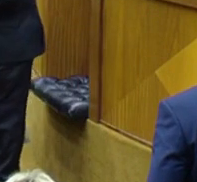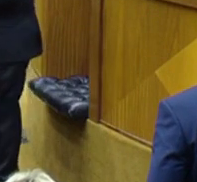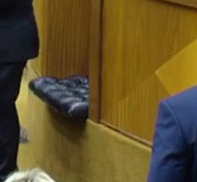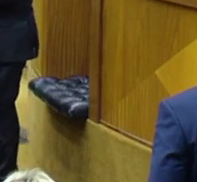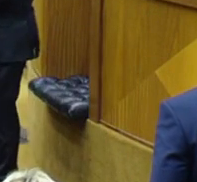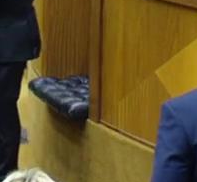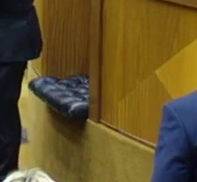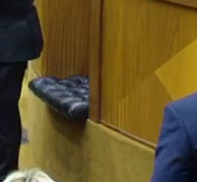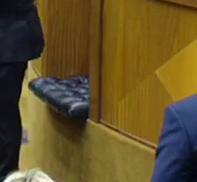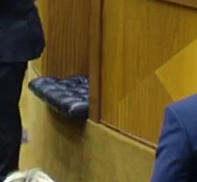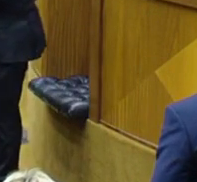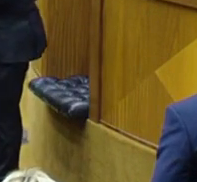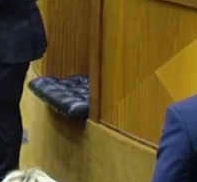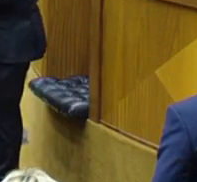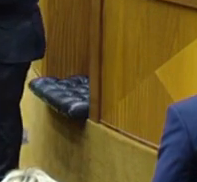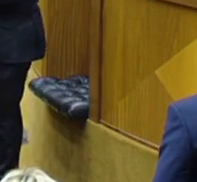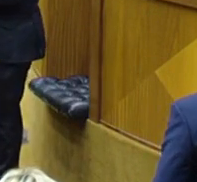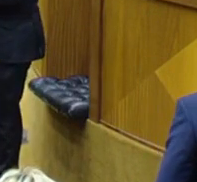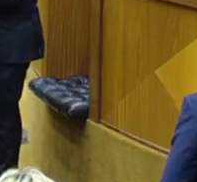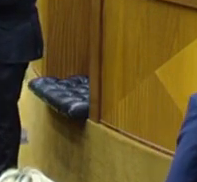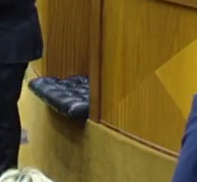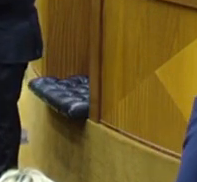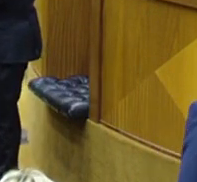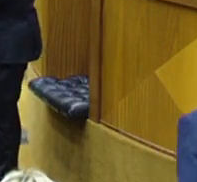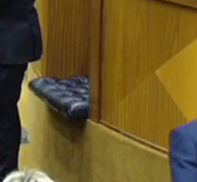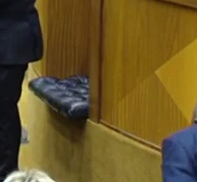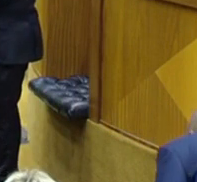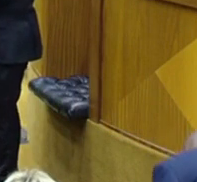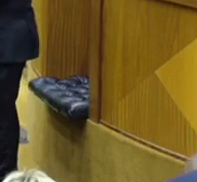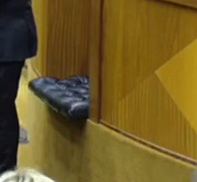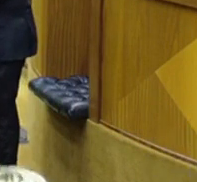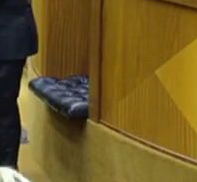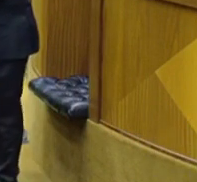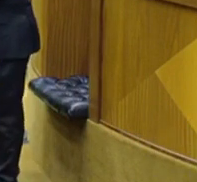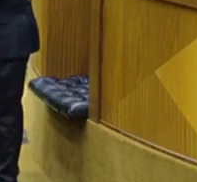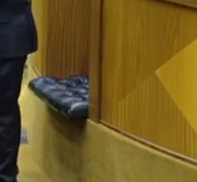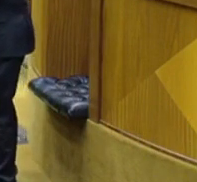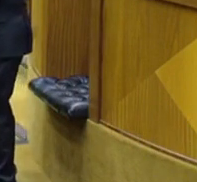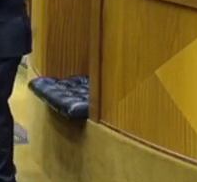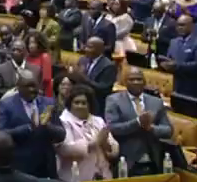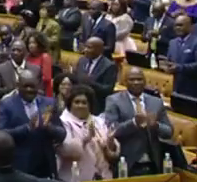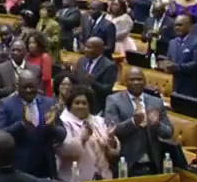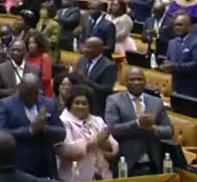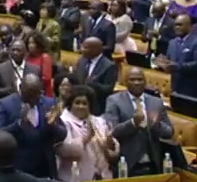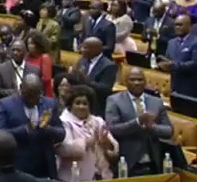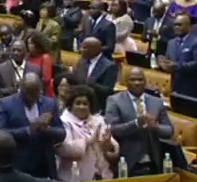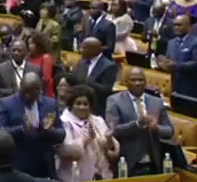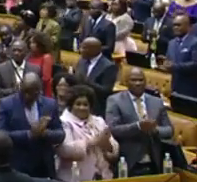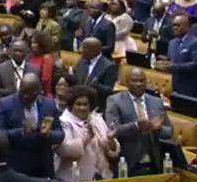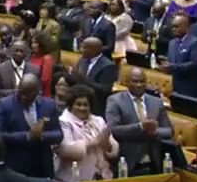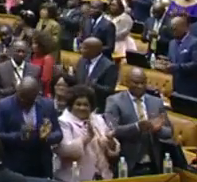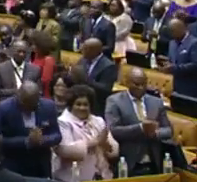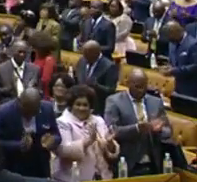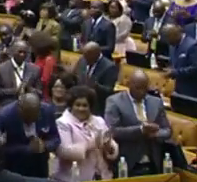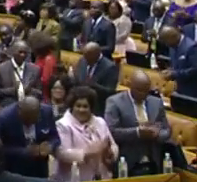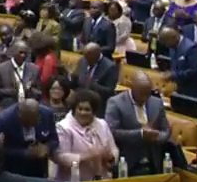growth trajectory, and we are doing very well, even in the by-elections that had yesterday in Newzroom Natal, for example,